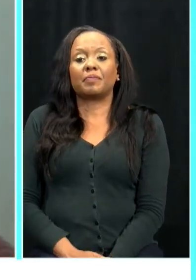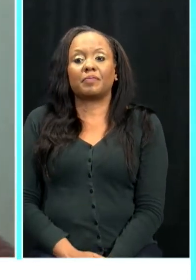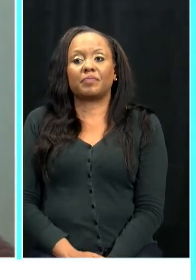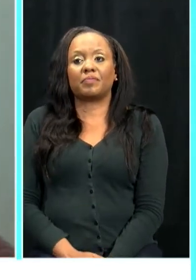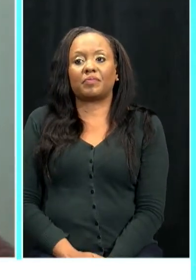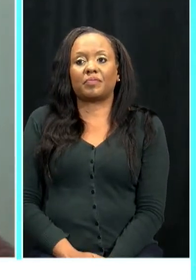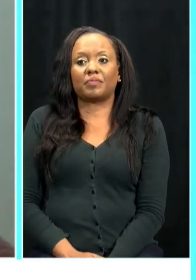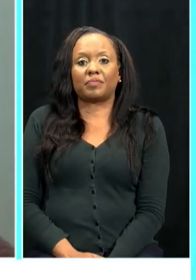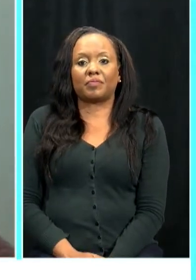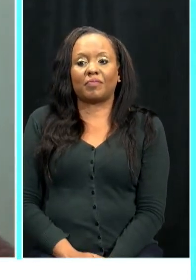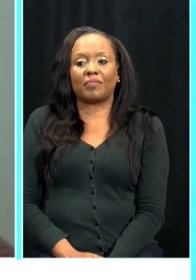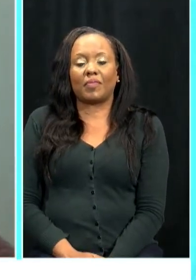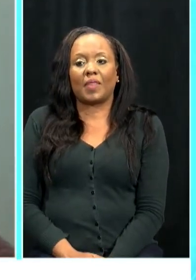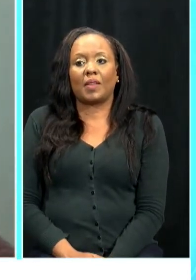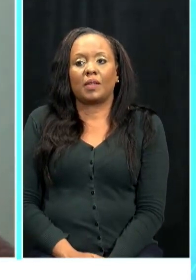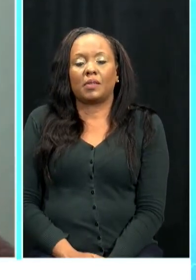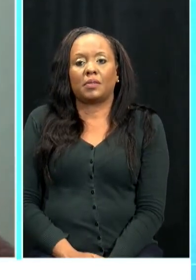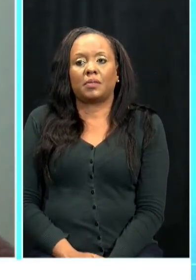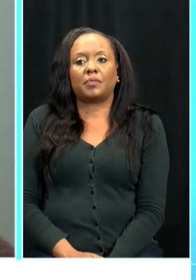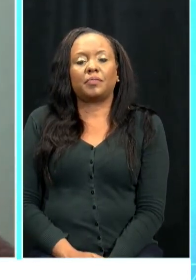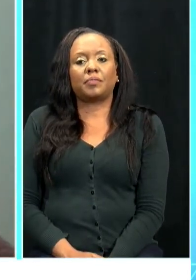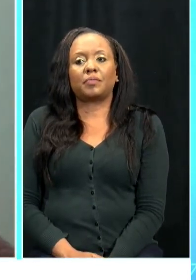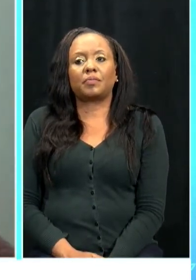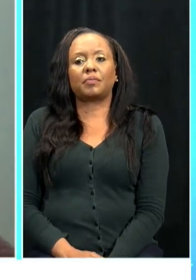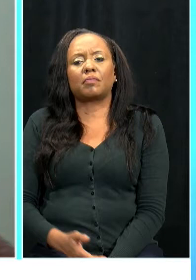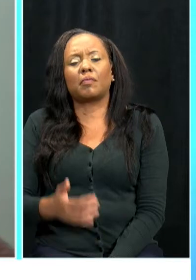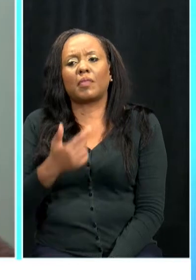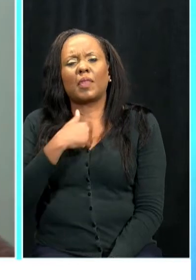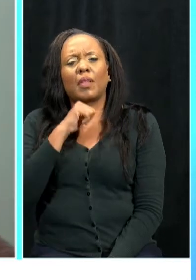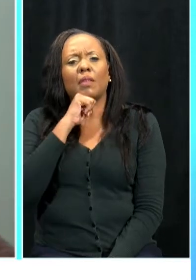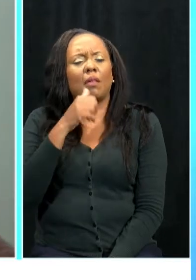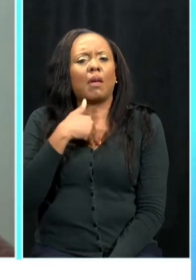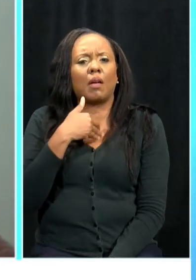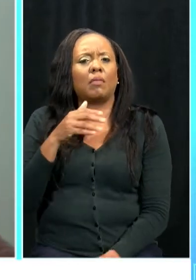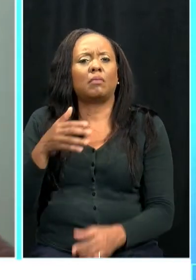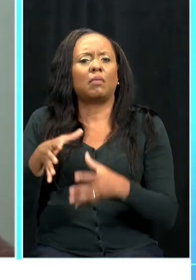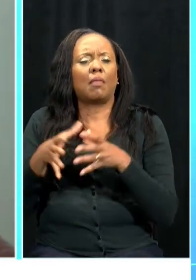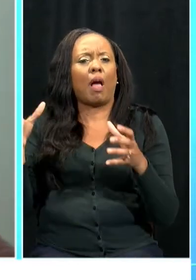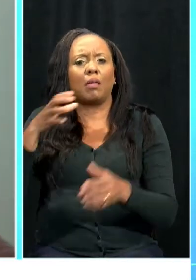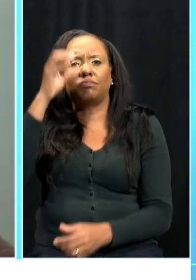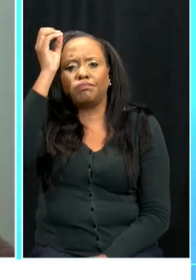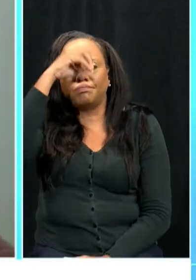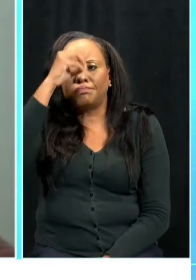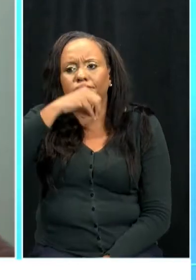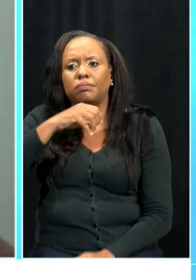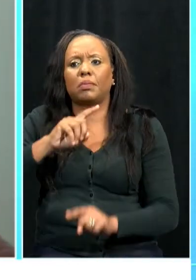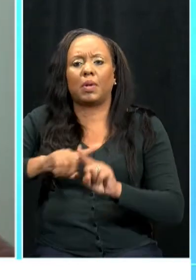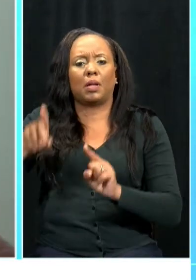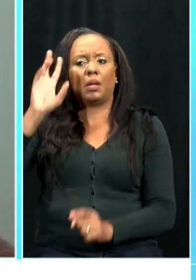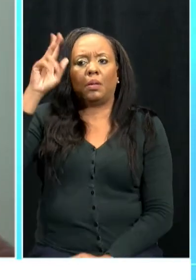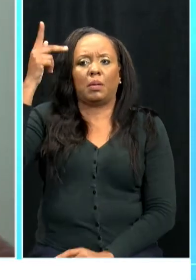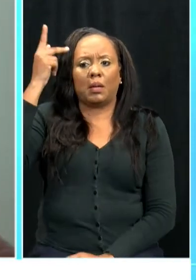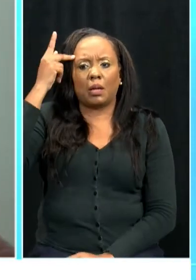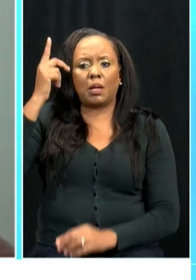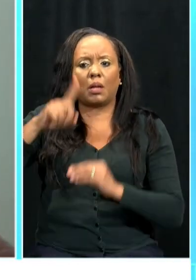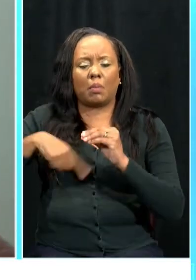I don't have much to say about that. I prefer to talk about politics is really it's about philosophy, it's